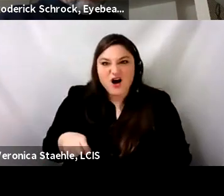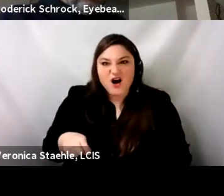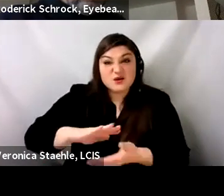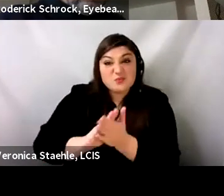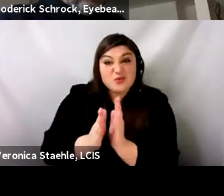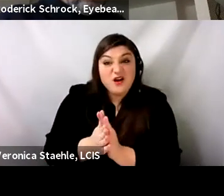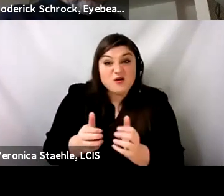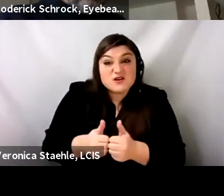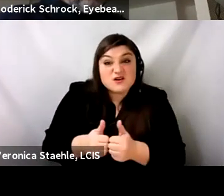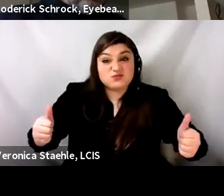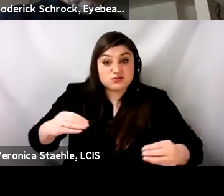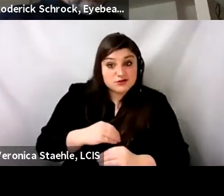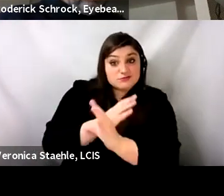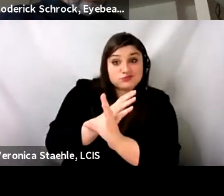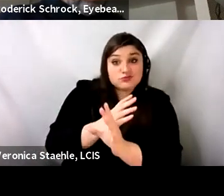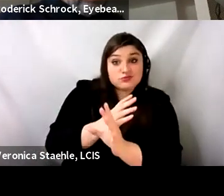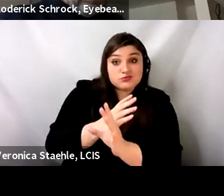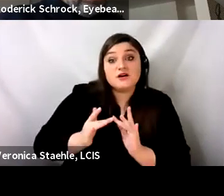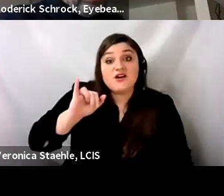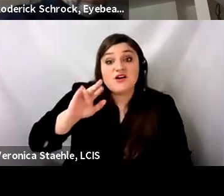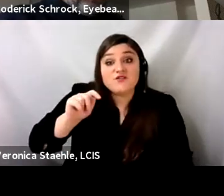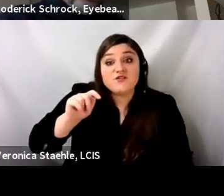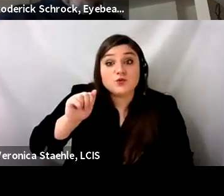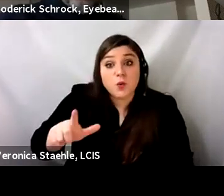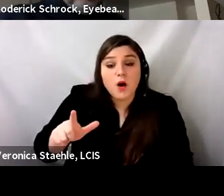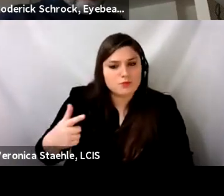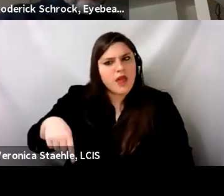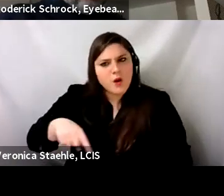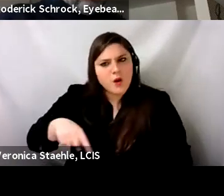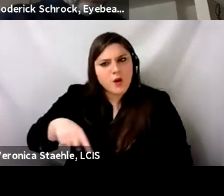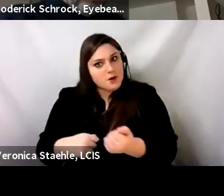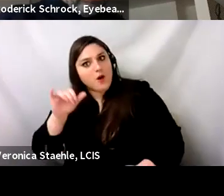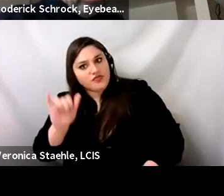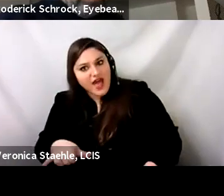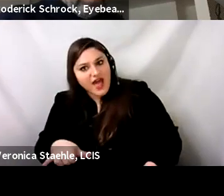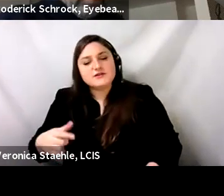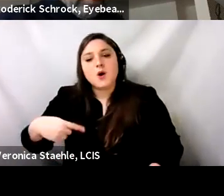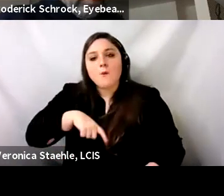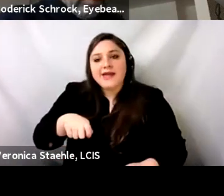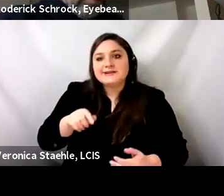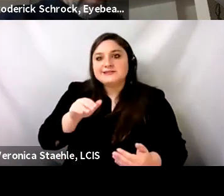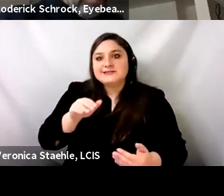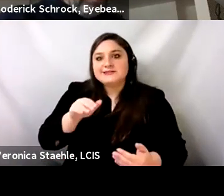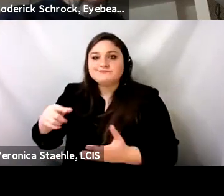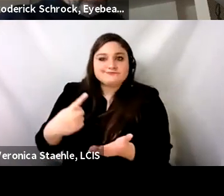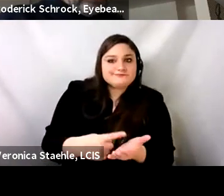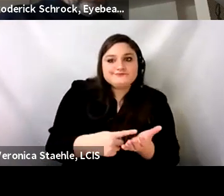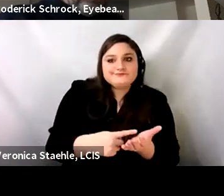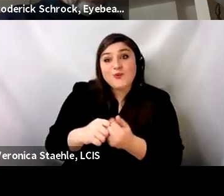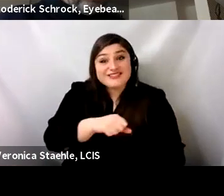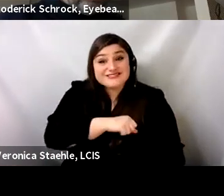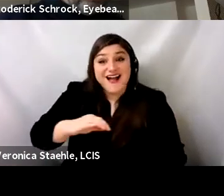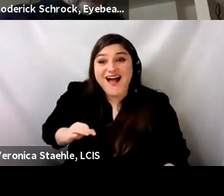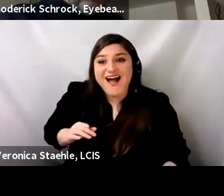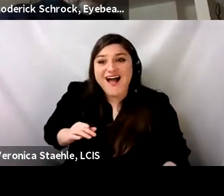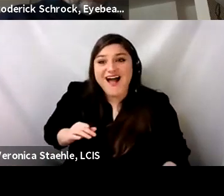really building capacity within our own organization and among our staff and making the assessment as to what our capacity was, both on the